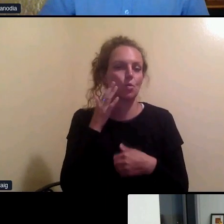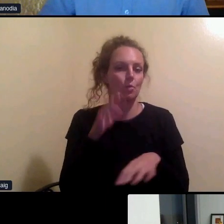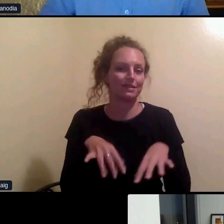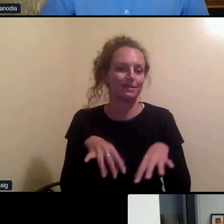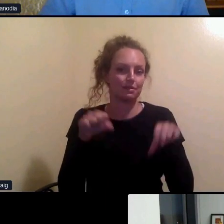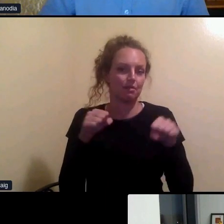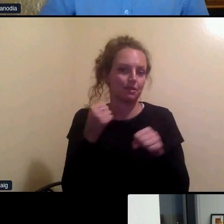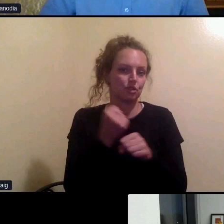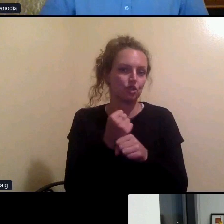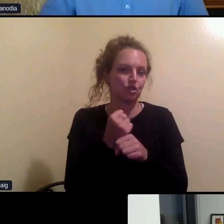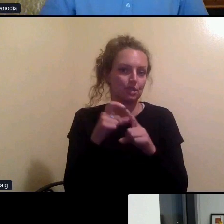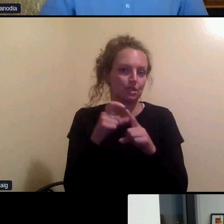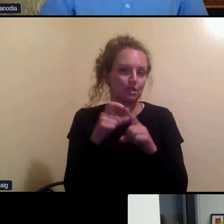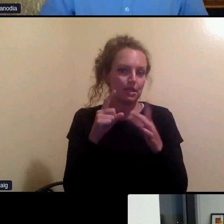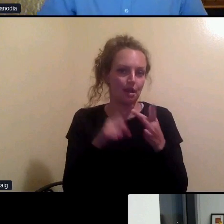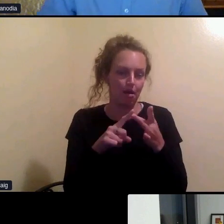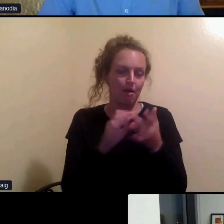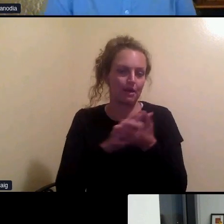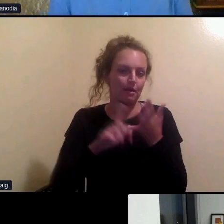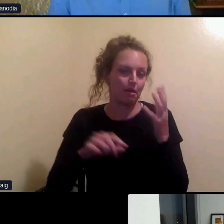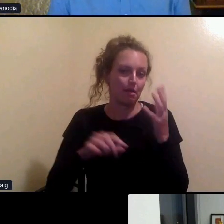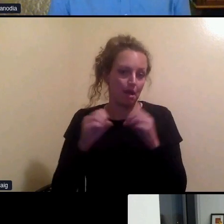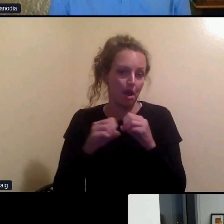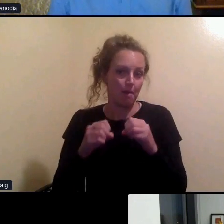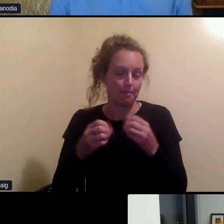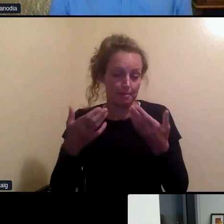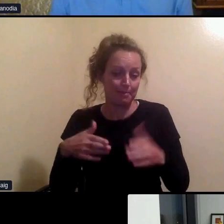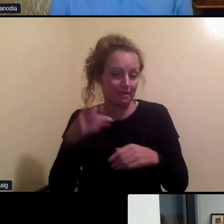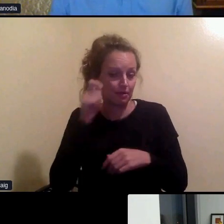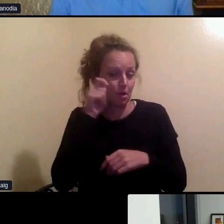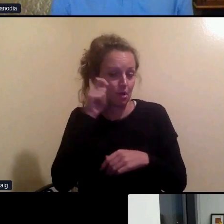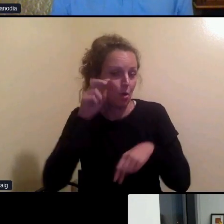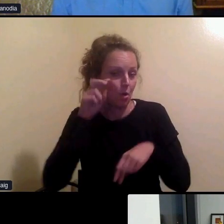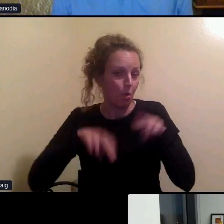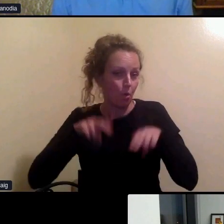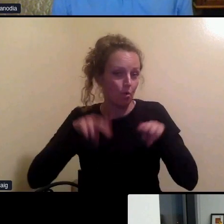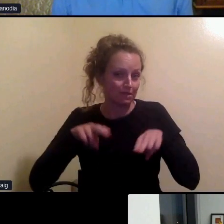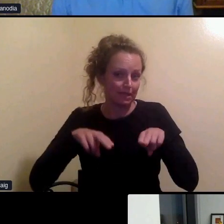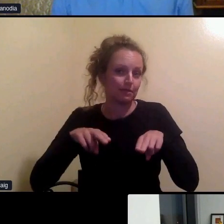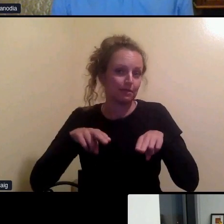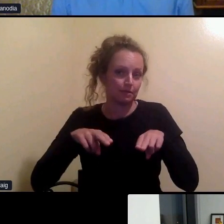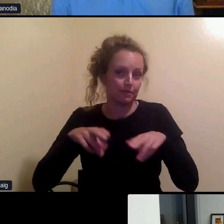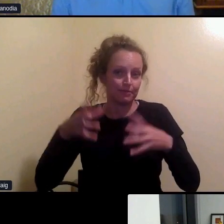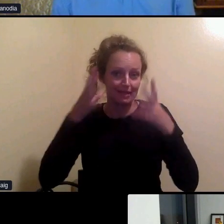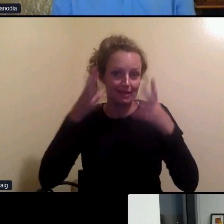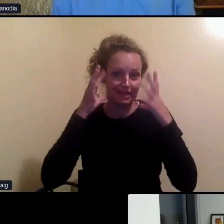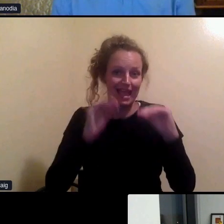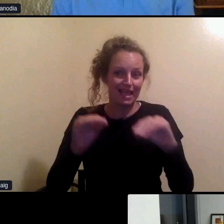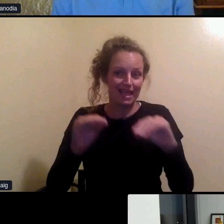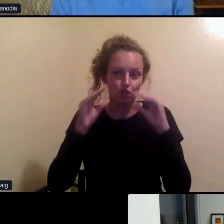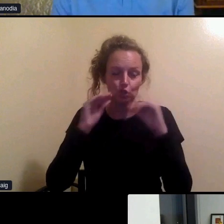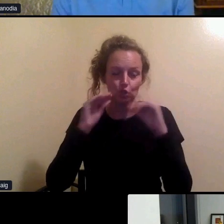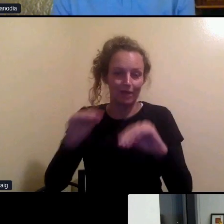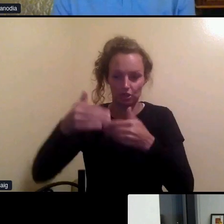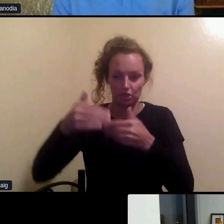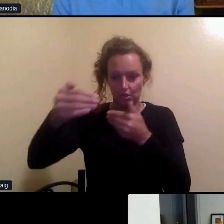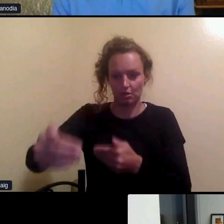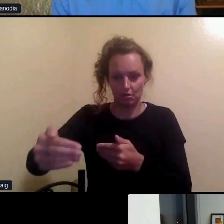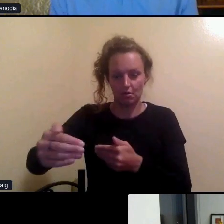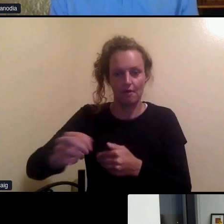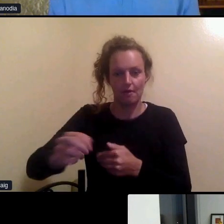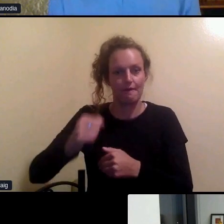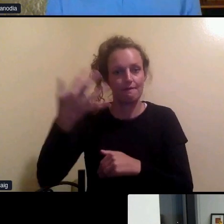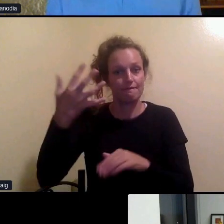like a published piece of work. We did a quick audit of the amount of education the average architect gets in the UK in 5 years for an